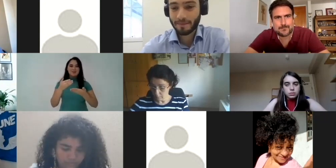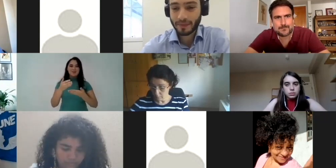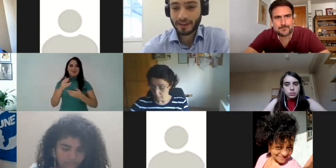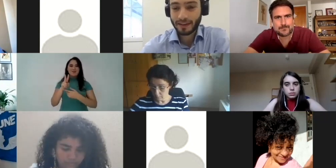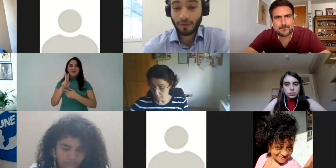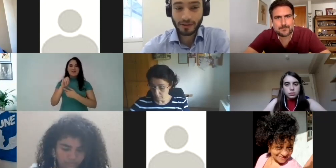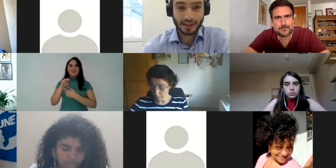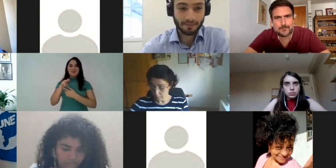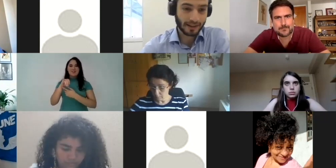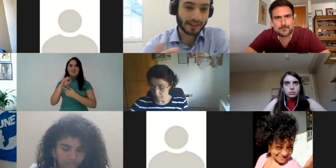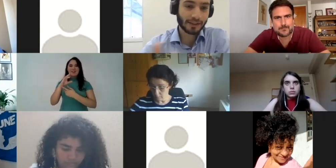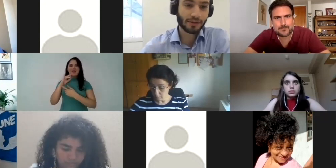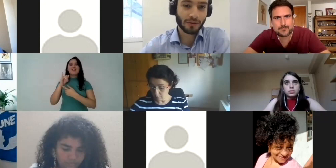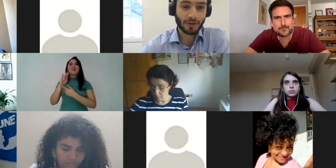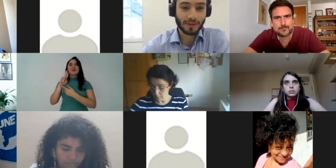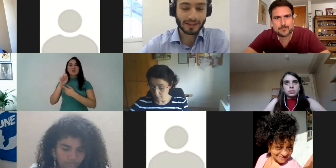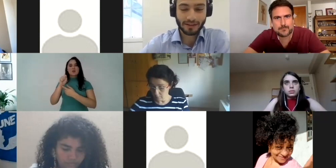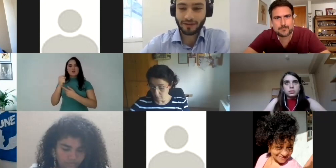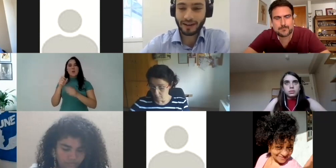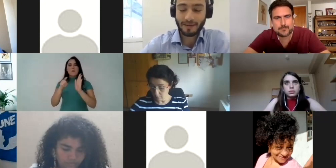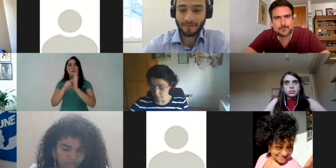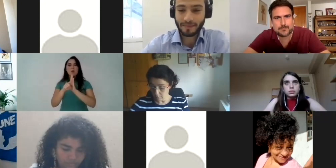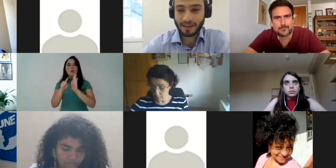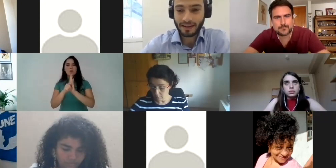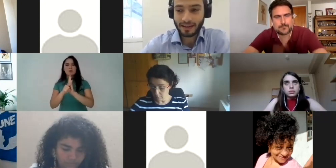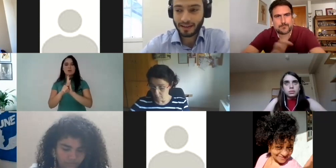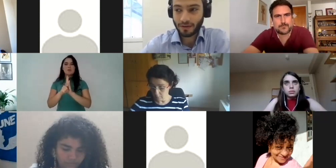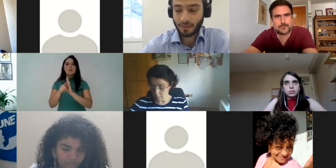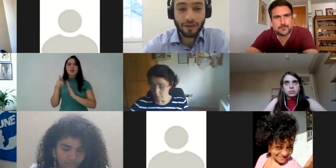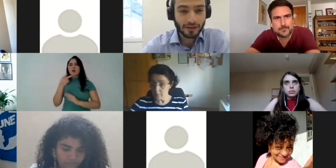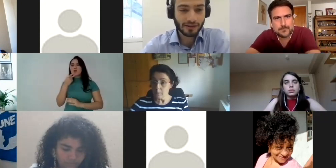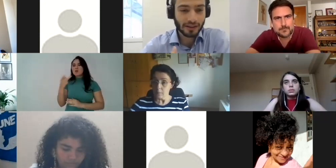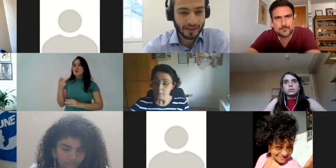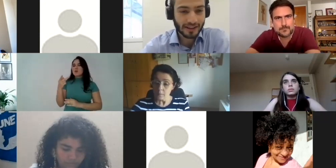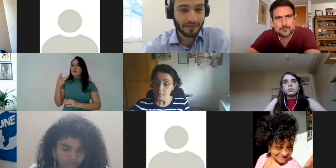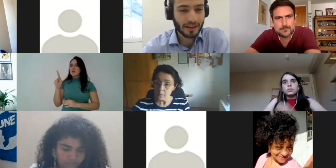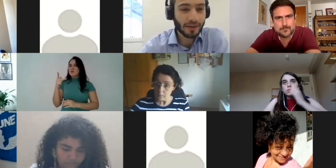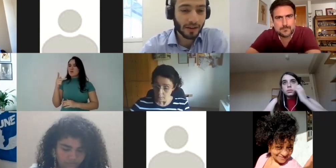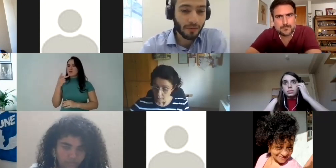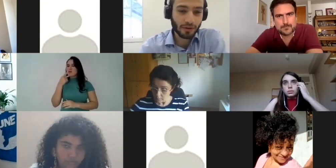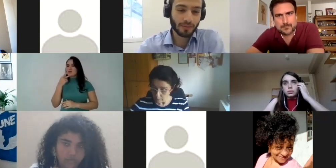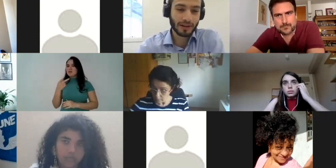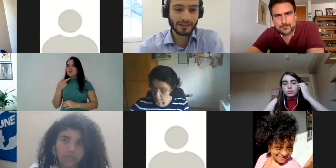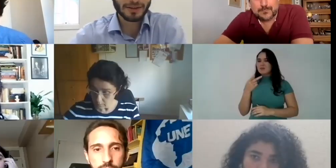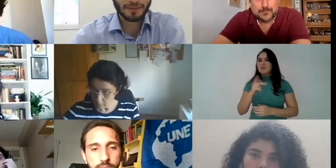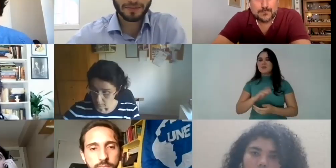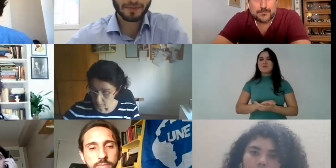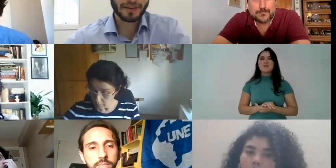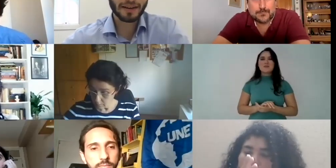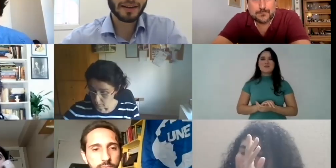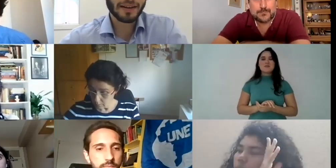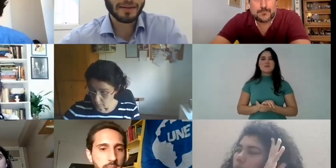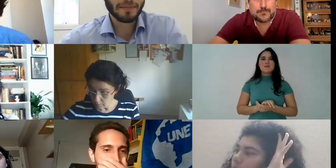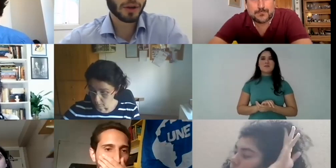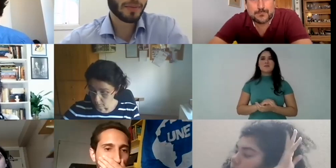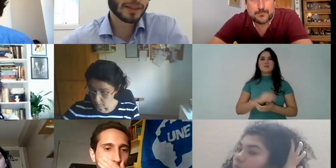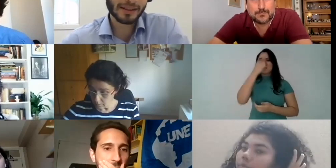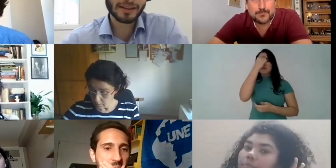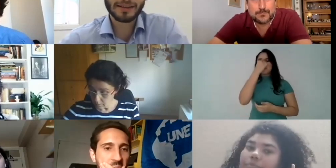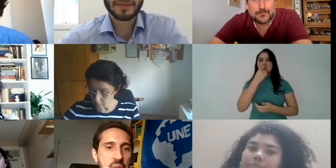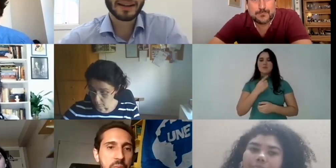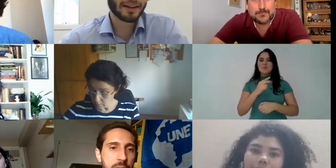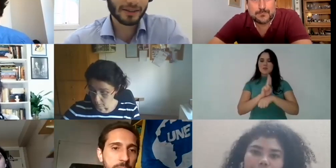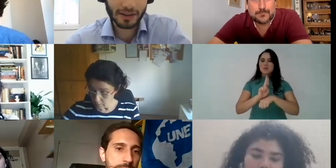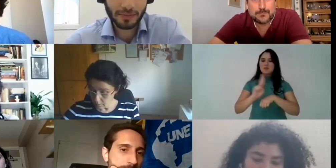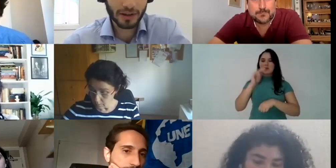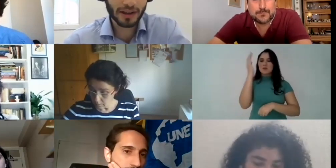So I would like now to invite Vinicius to take over But